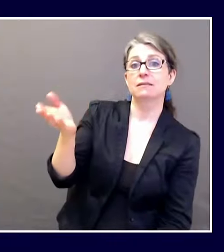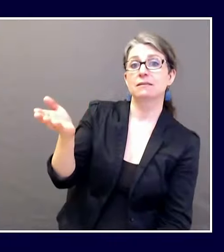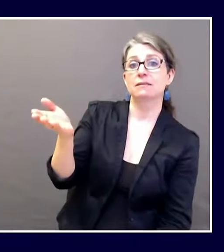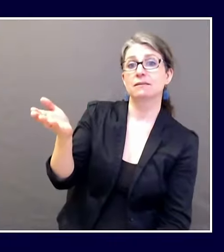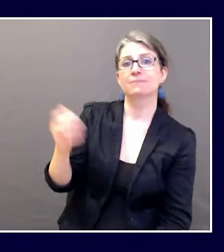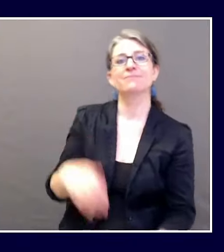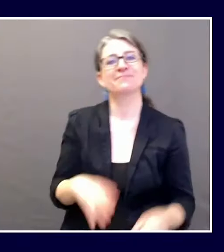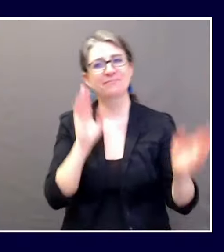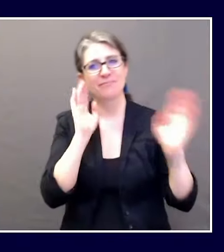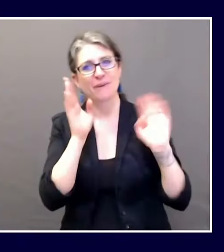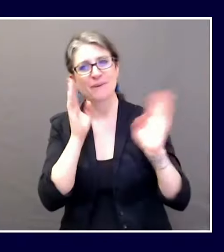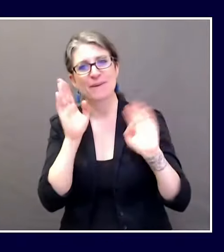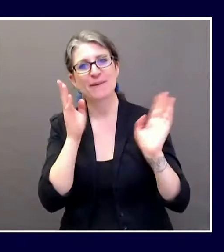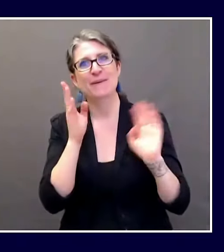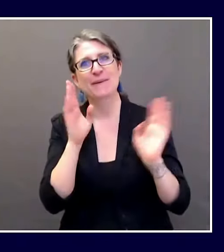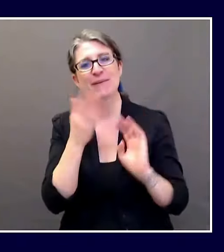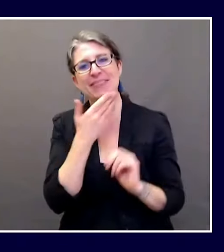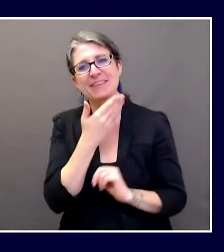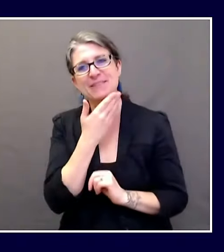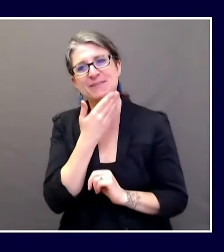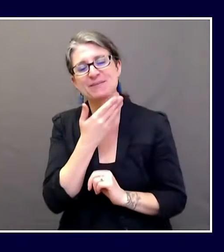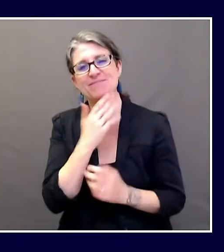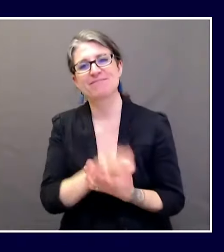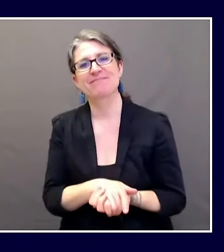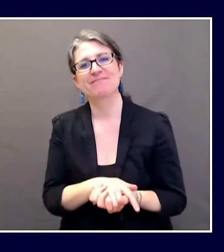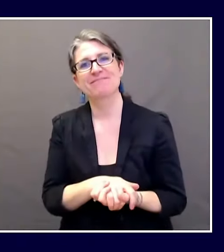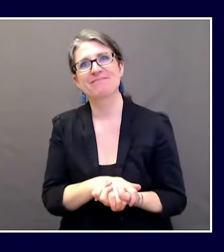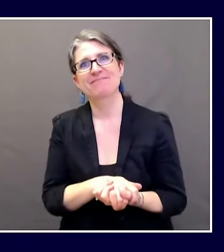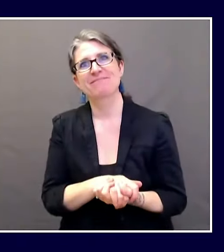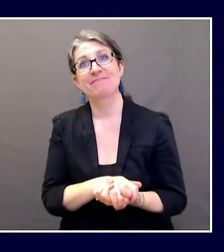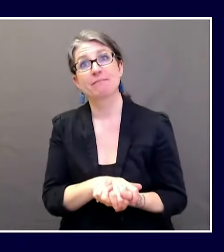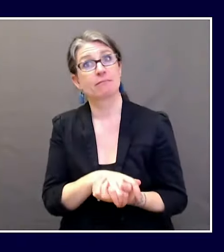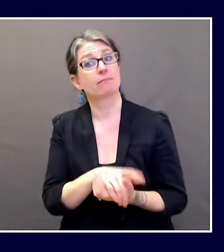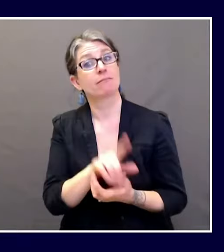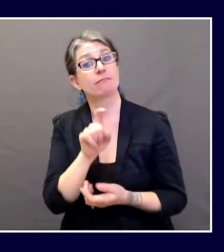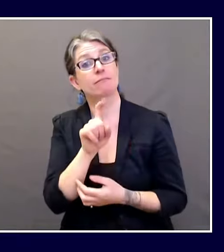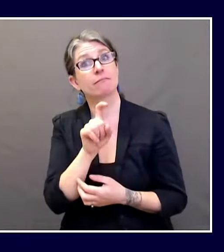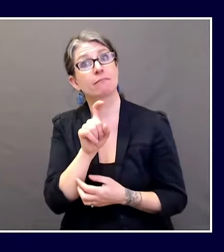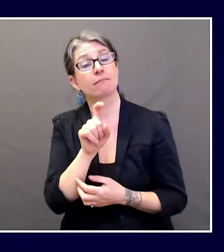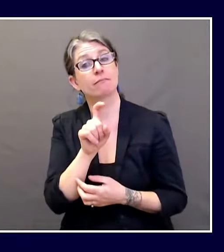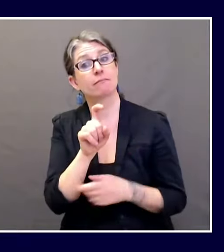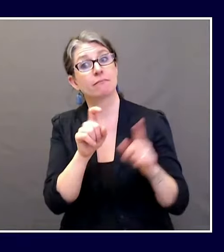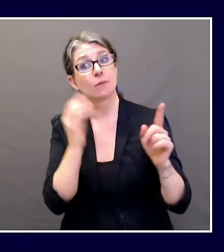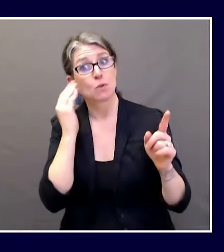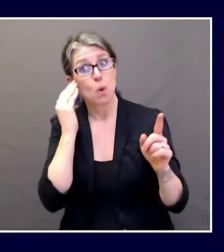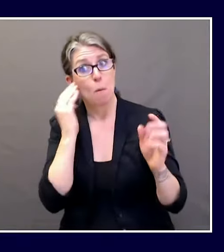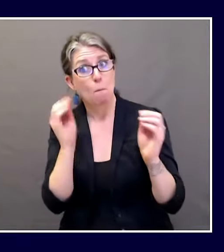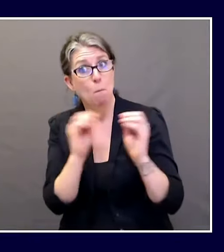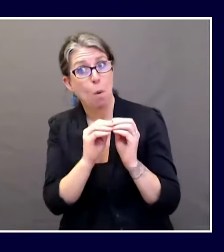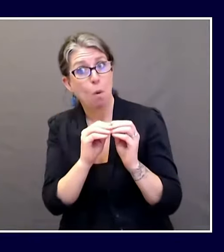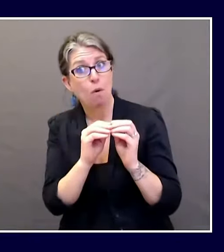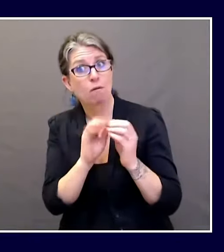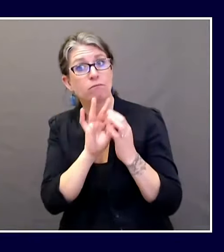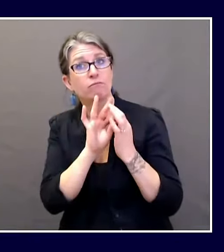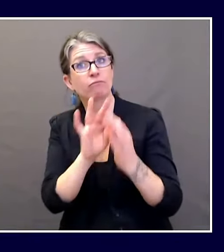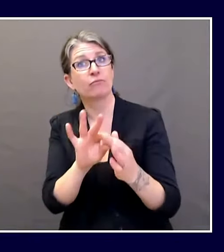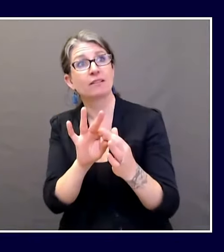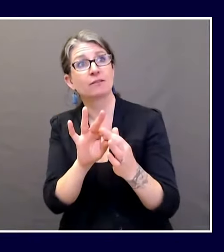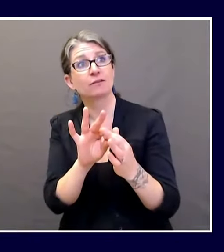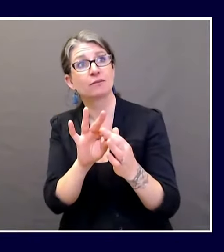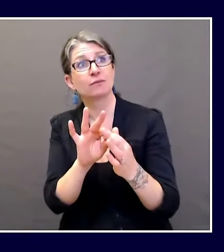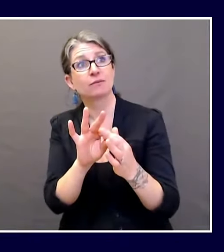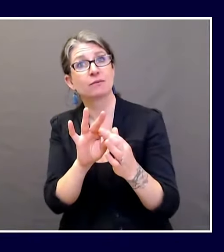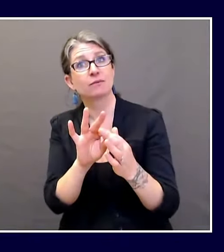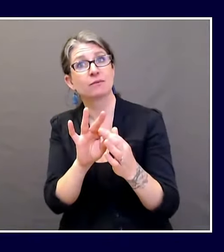Thanks for taking my question. So is there any new information about why some of those long haulers, people having symptoms for 5-9